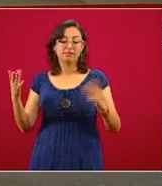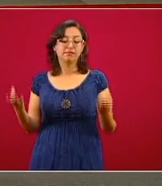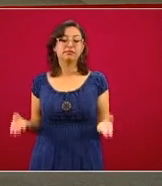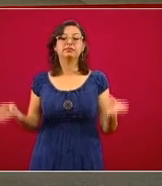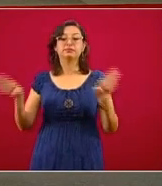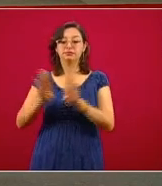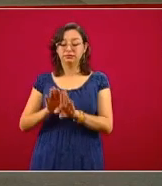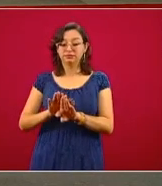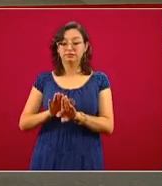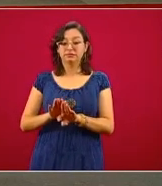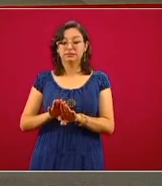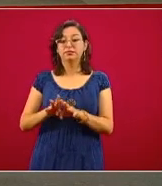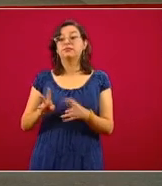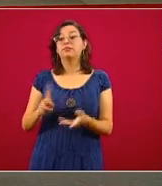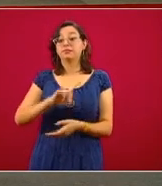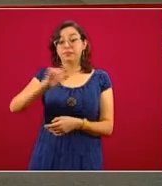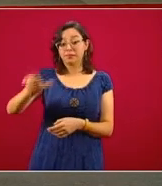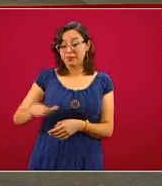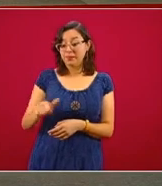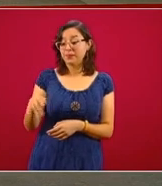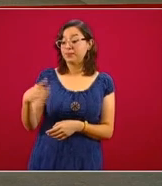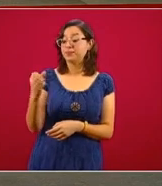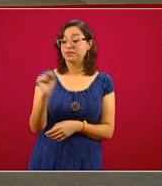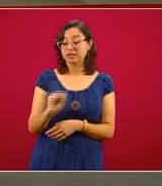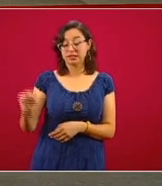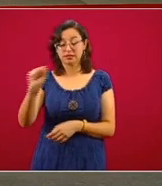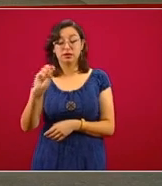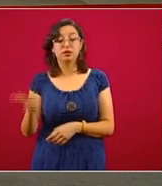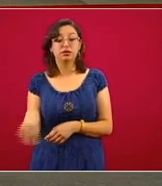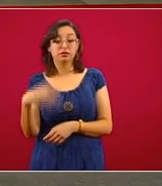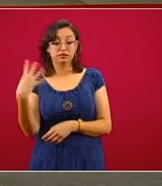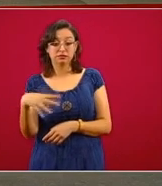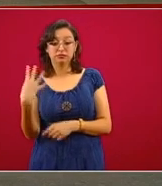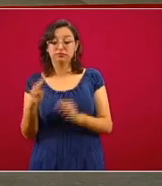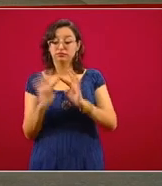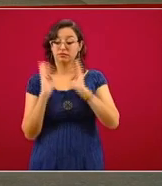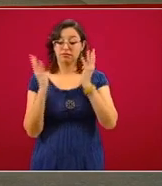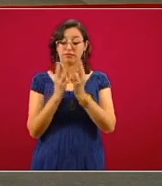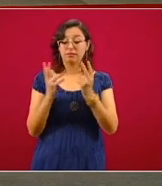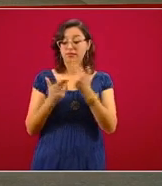Remember, the suspension of school activities began on March the 23rd.